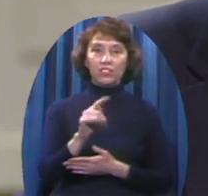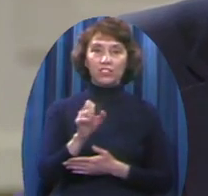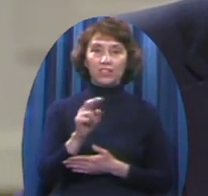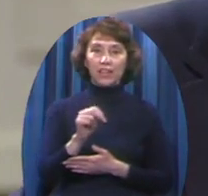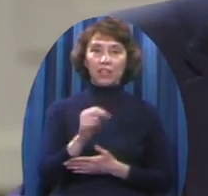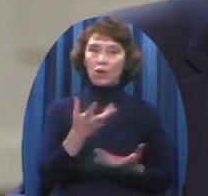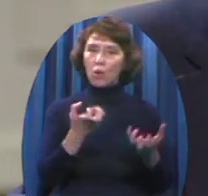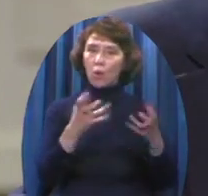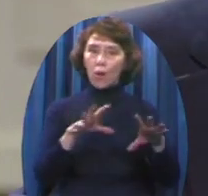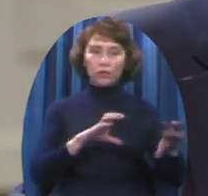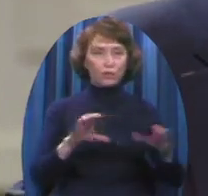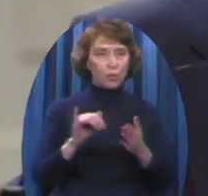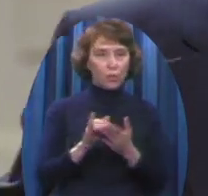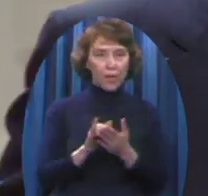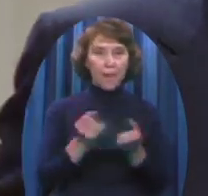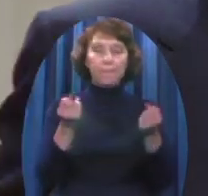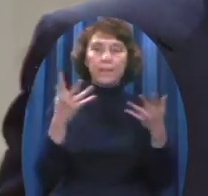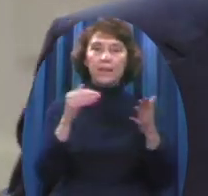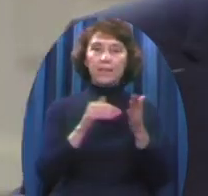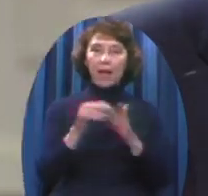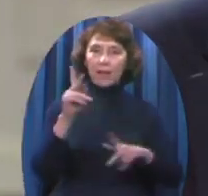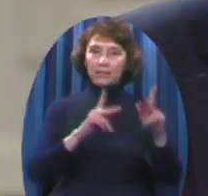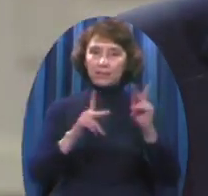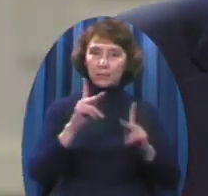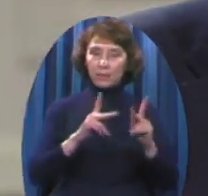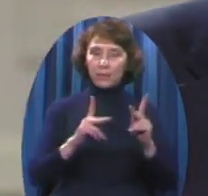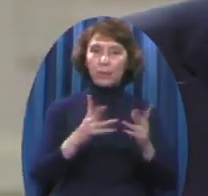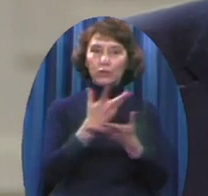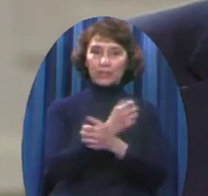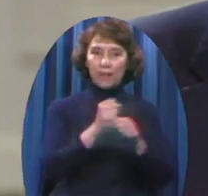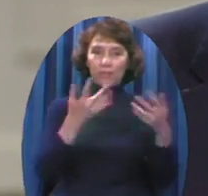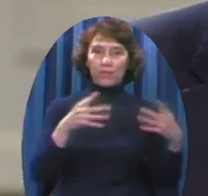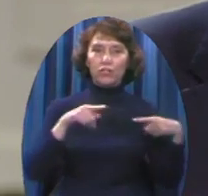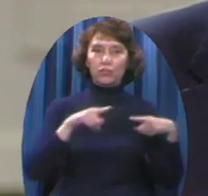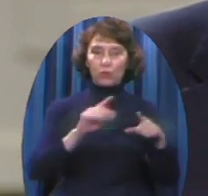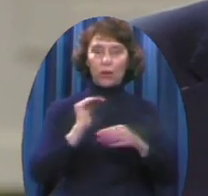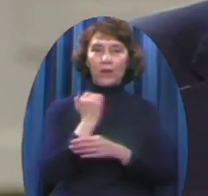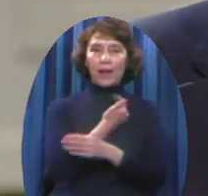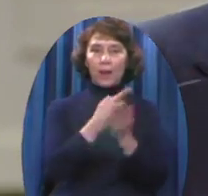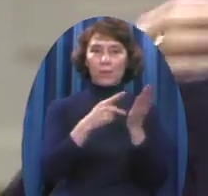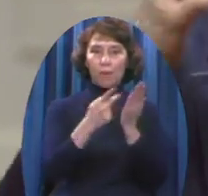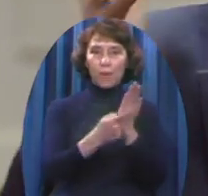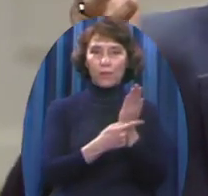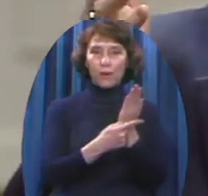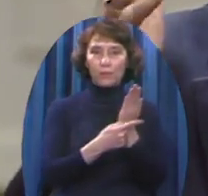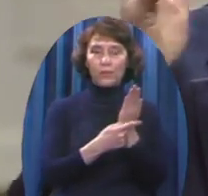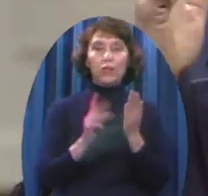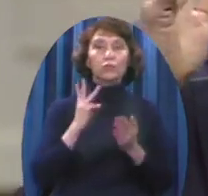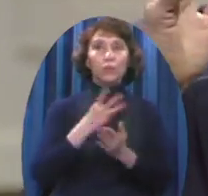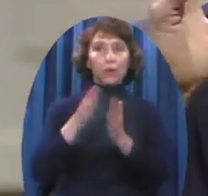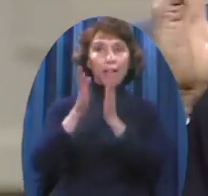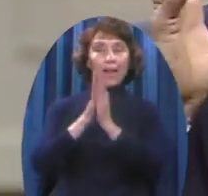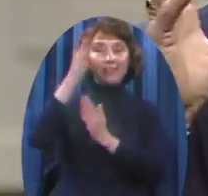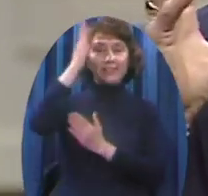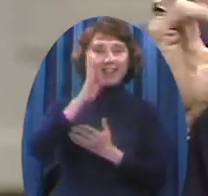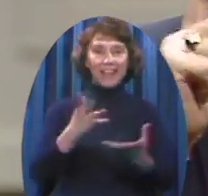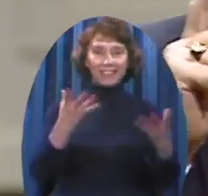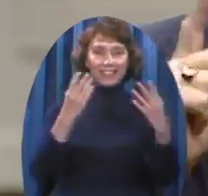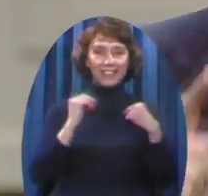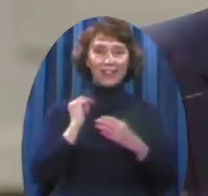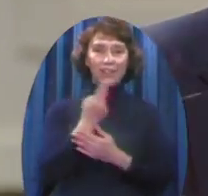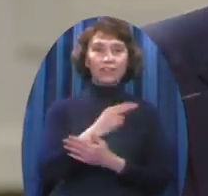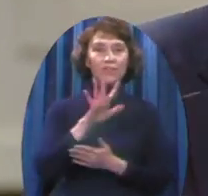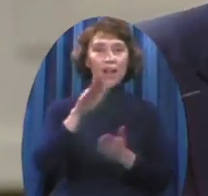Christ. So we ask God to give us 5,000 friends during the month of May. I know most of you are saying, Jerry, I could never